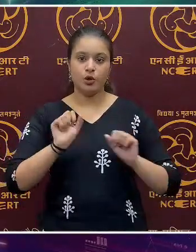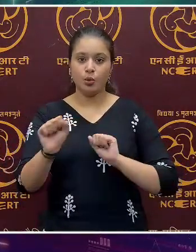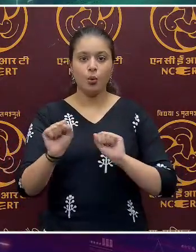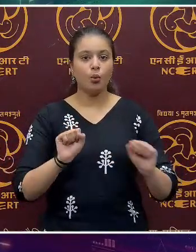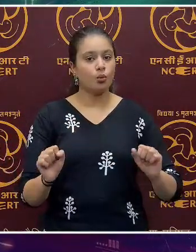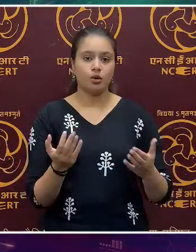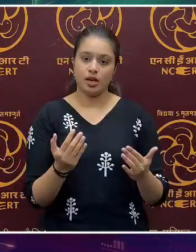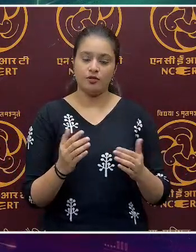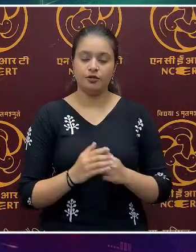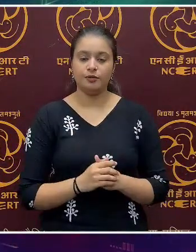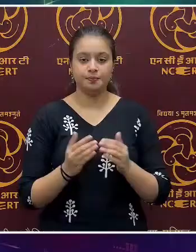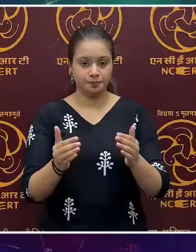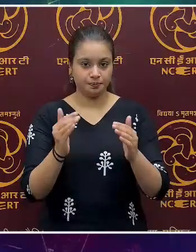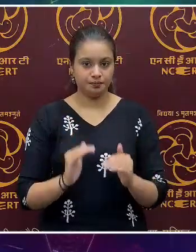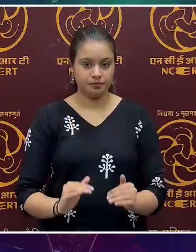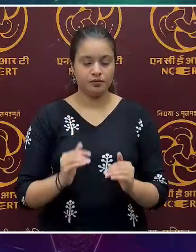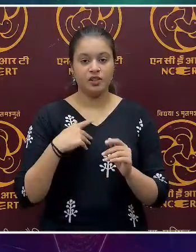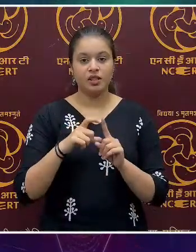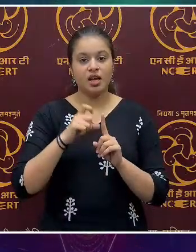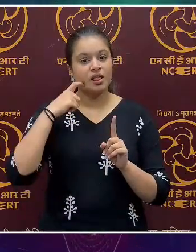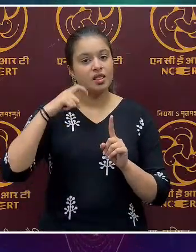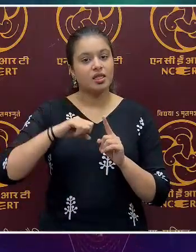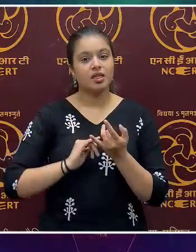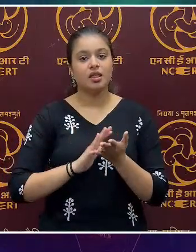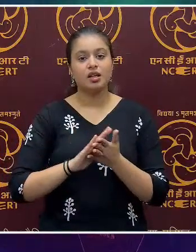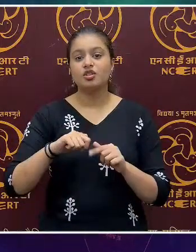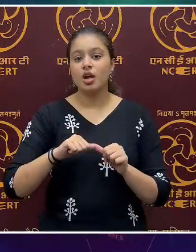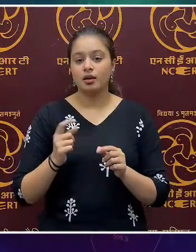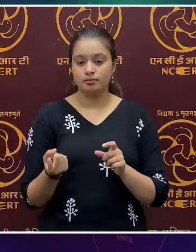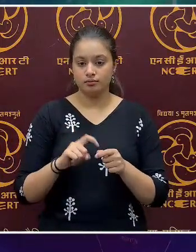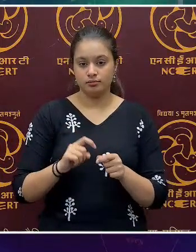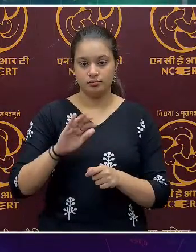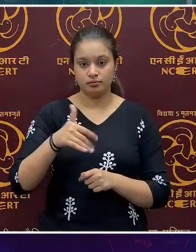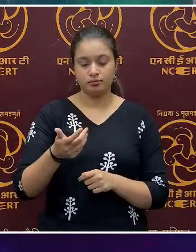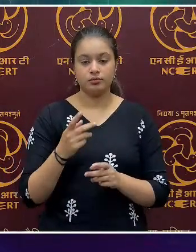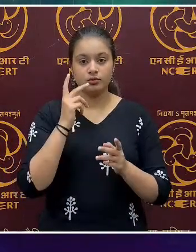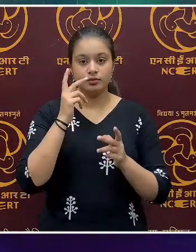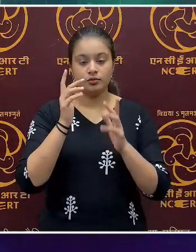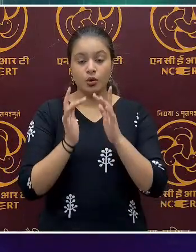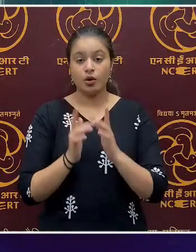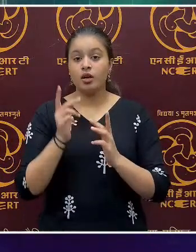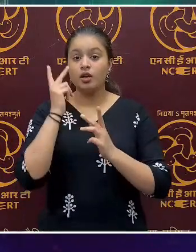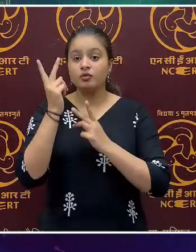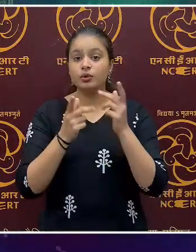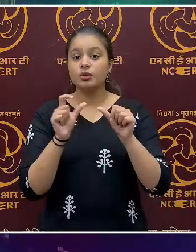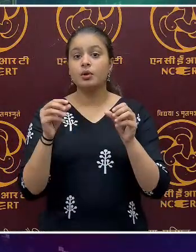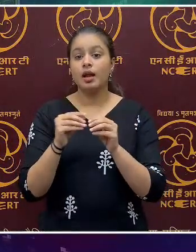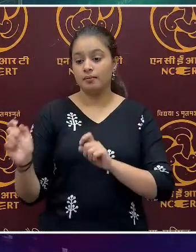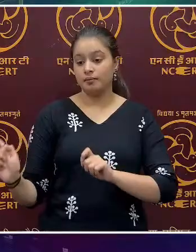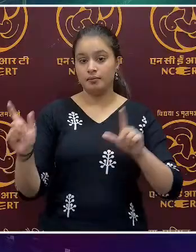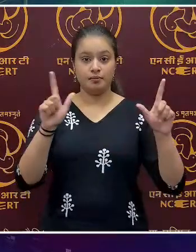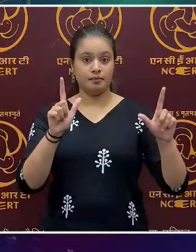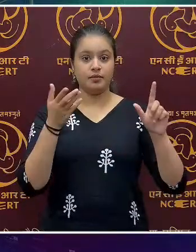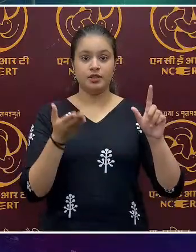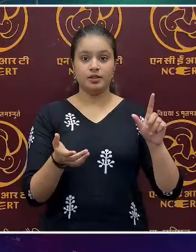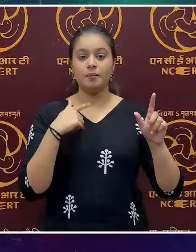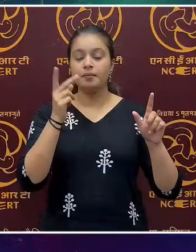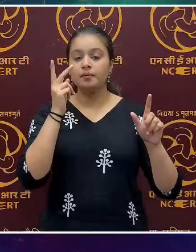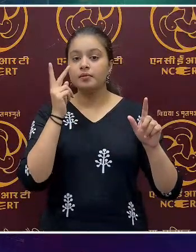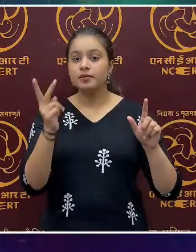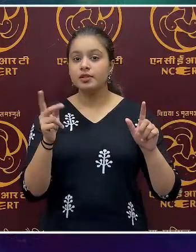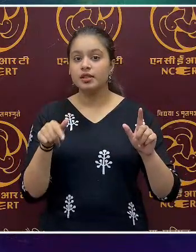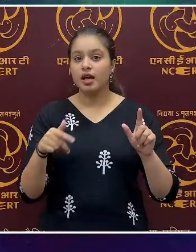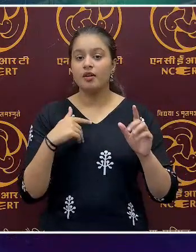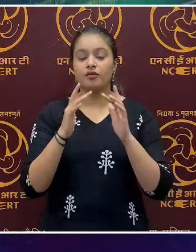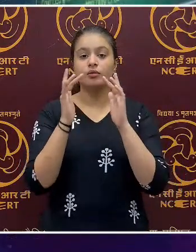So after the Diksha login, when we click on the virtual lab, it will be the homepage will be appear like this. In this, you can see about